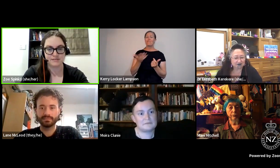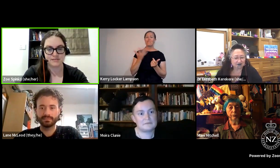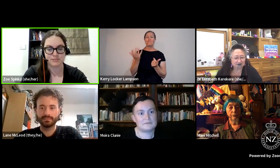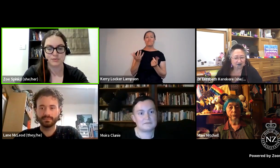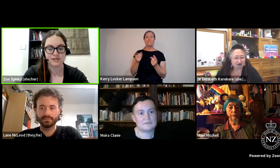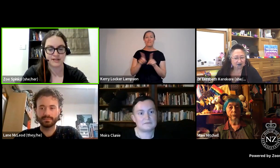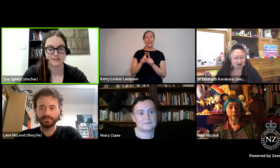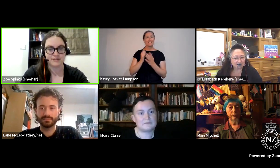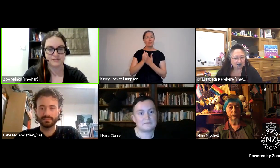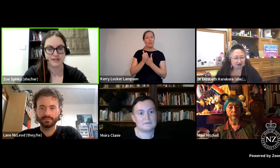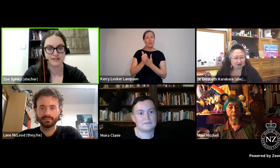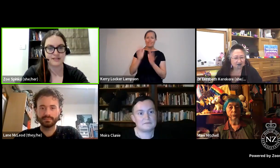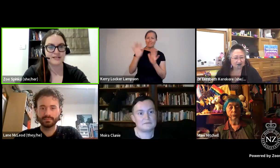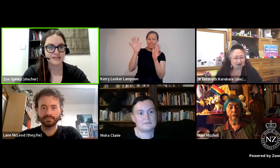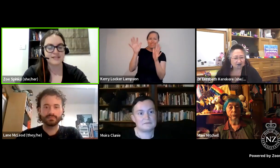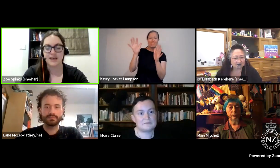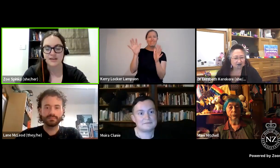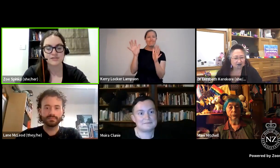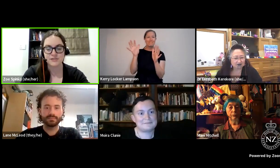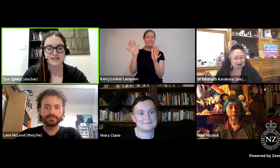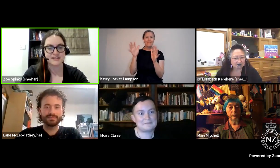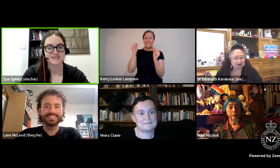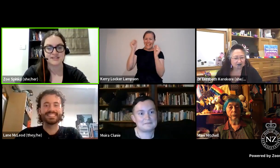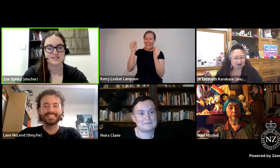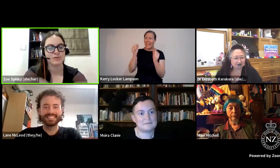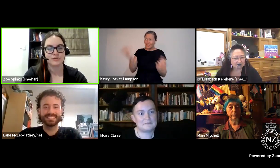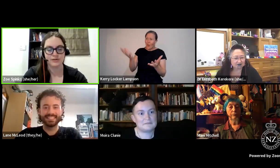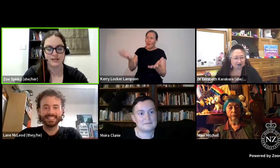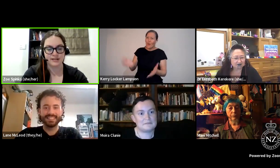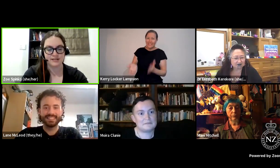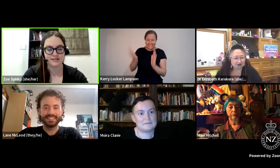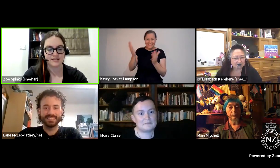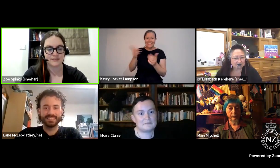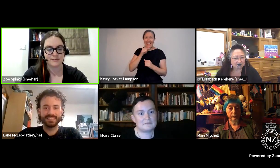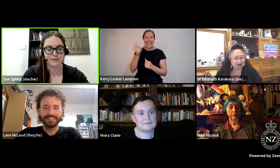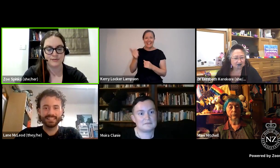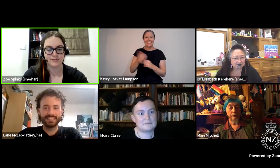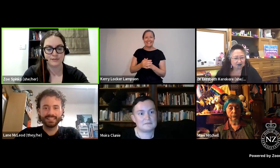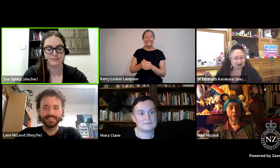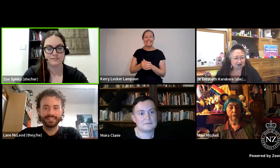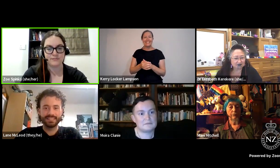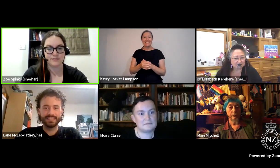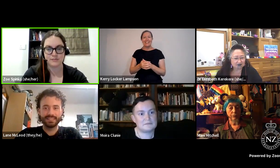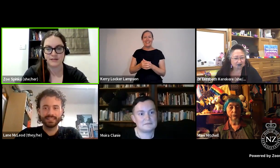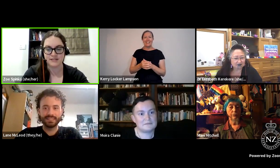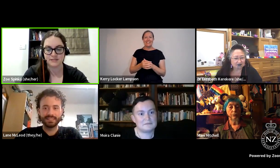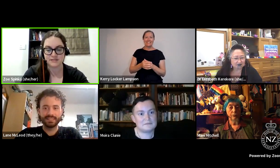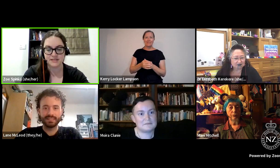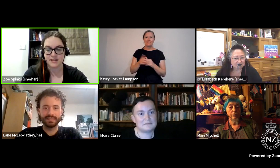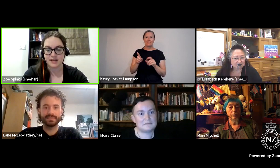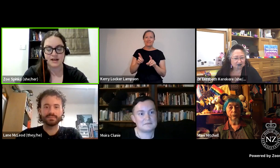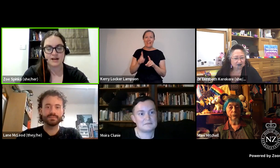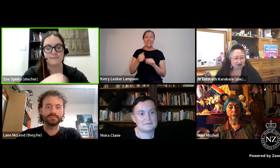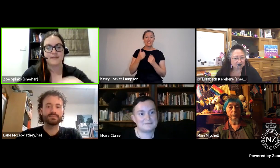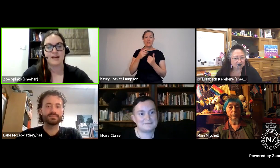just a bit of support and a bit of like, yeah, you can do it, and just like talk through it and like get some little speaking